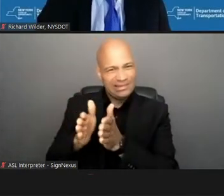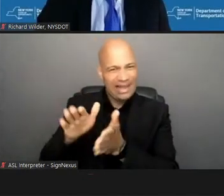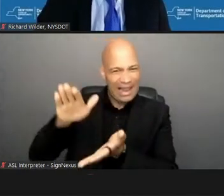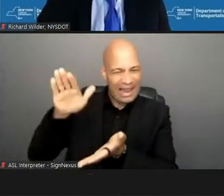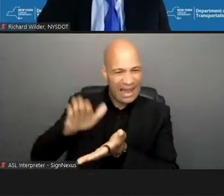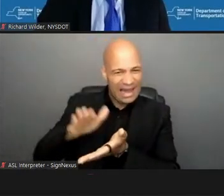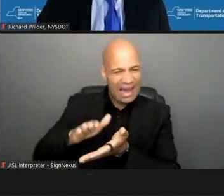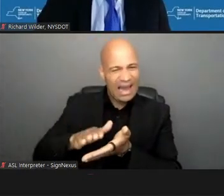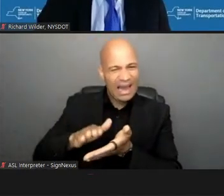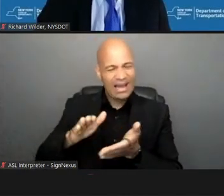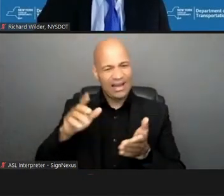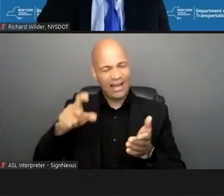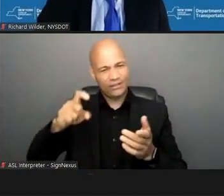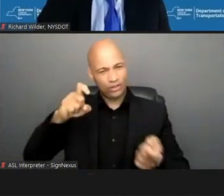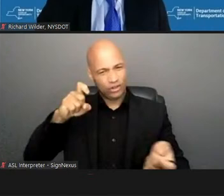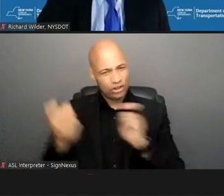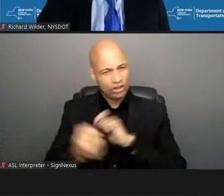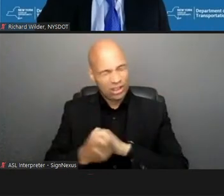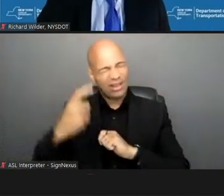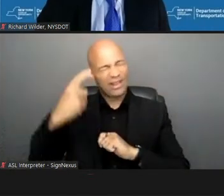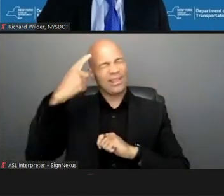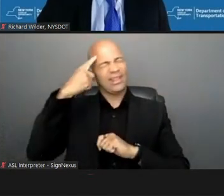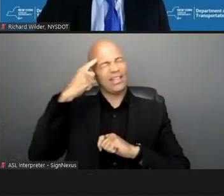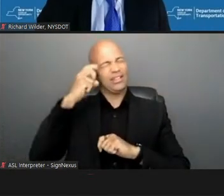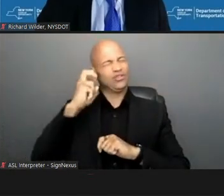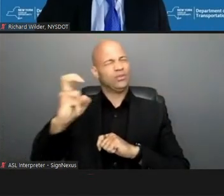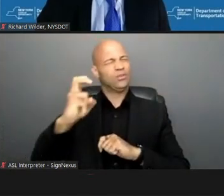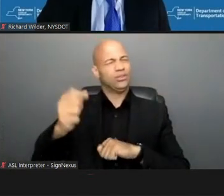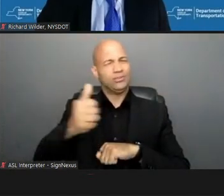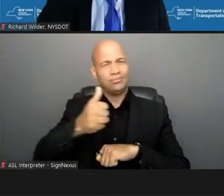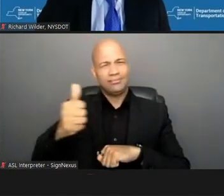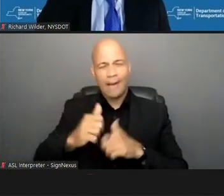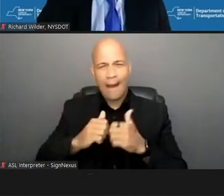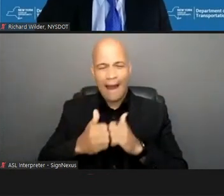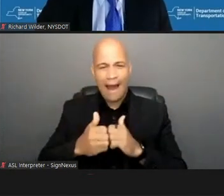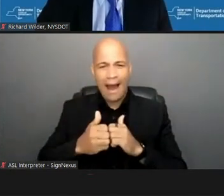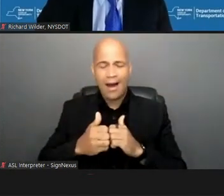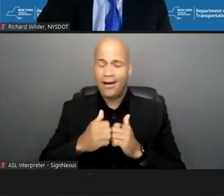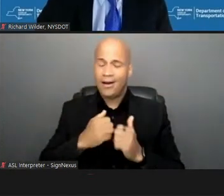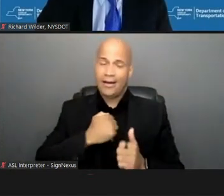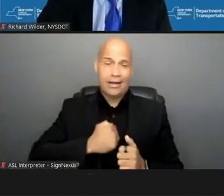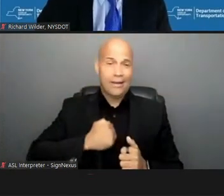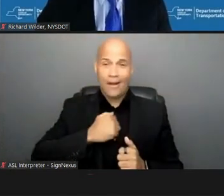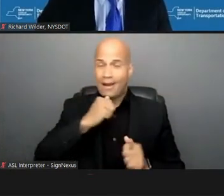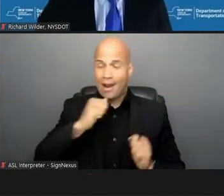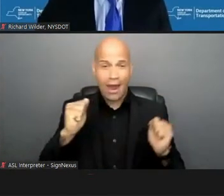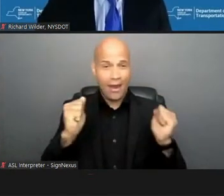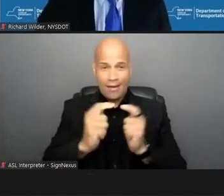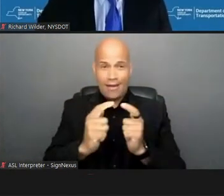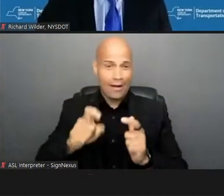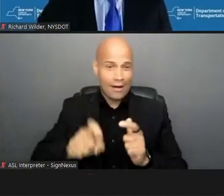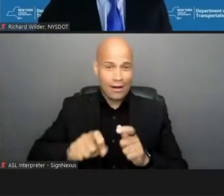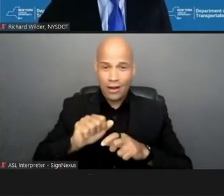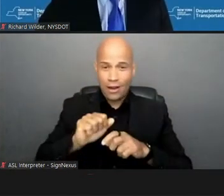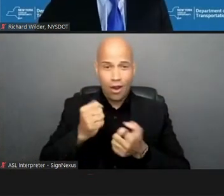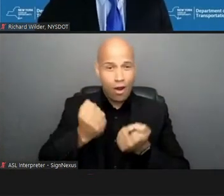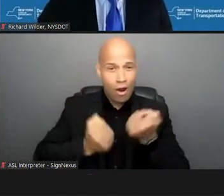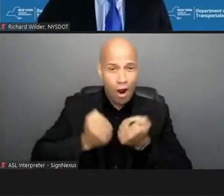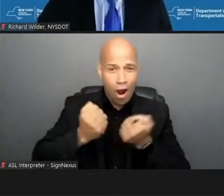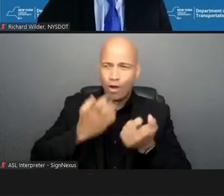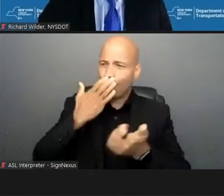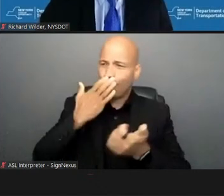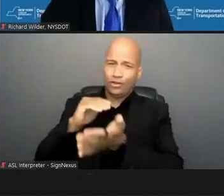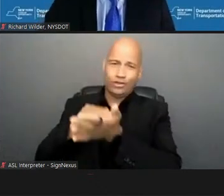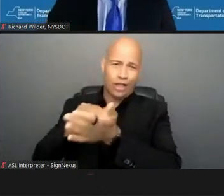we think about transportation I'm sorry not everyone needs a car there are good doctors in Queens